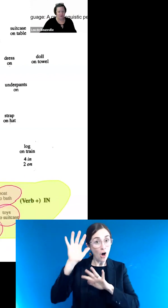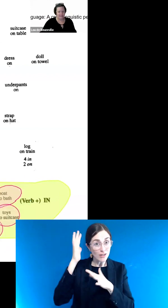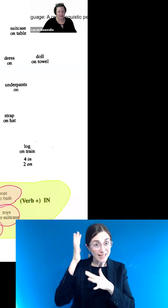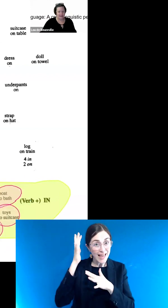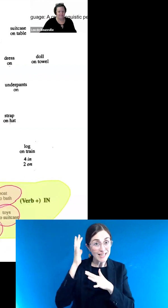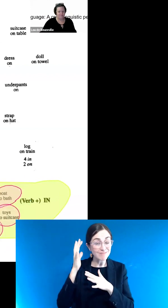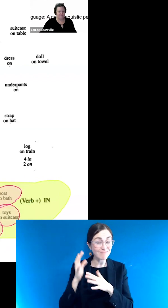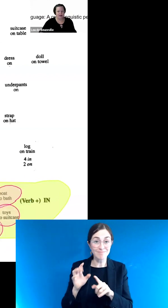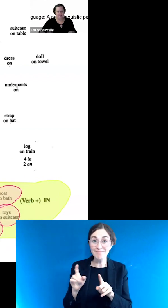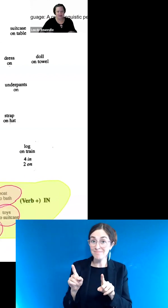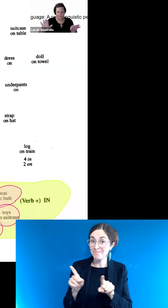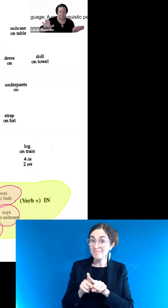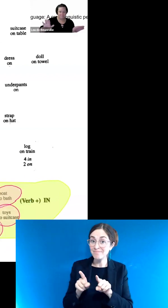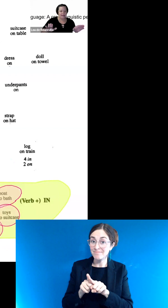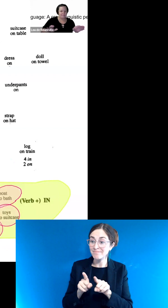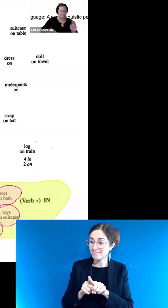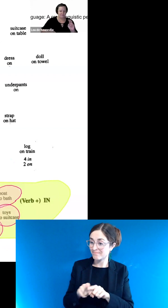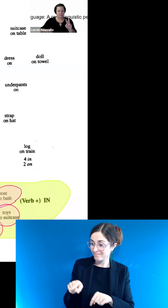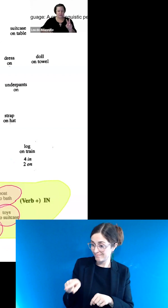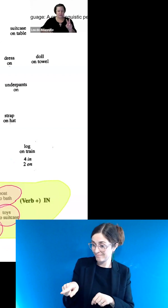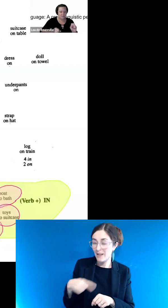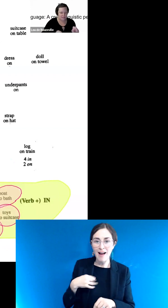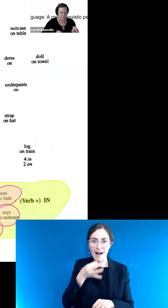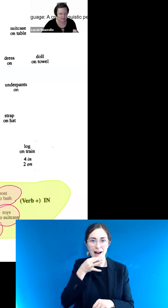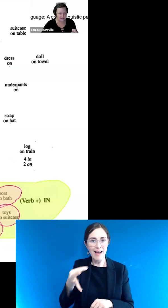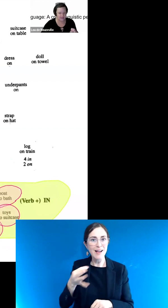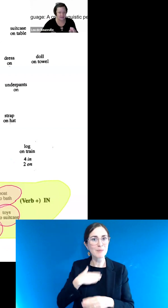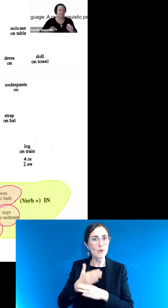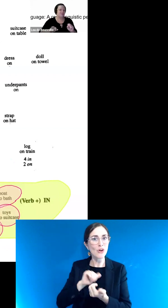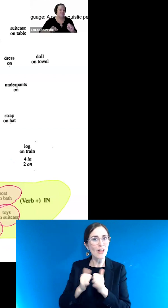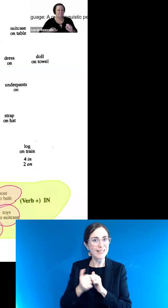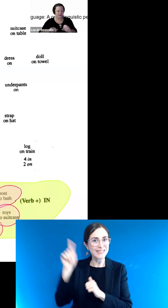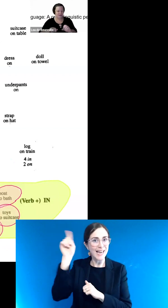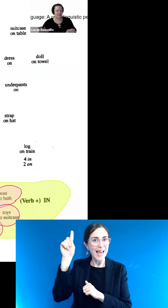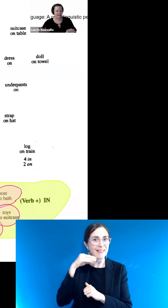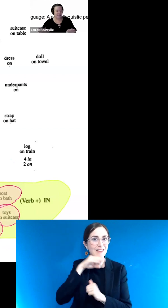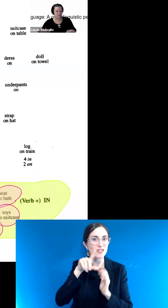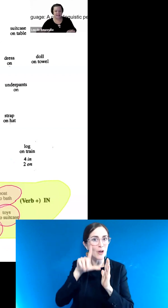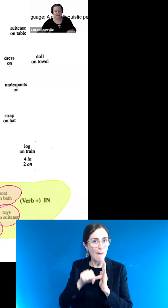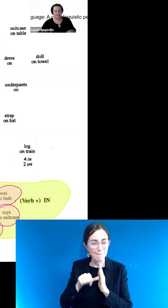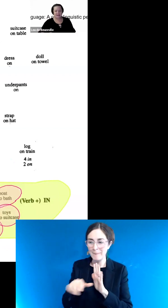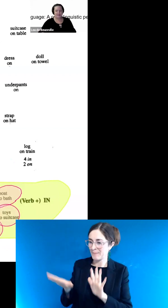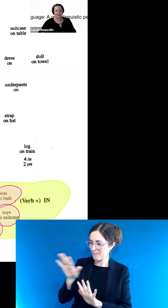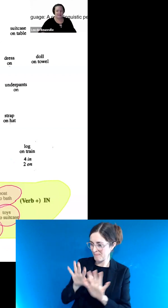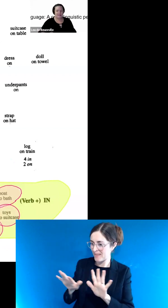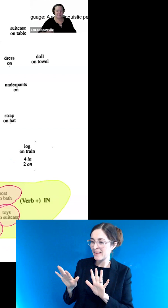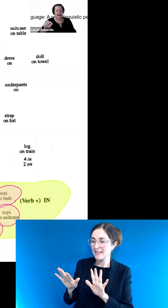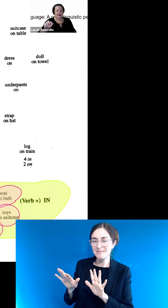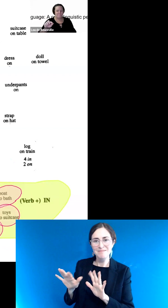Ditto in Auslan from my sample of 2 signers today at lunch, but I'm fairly sure we get